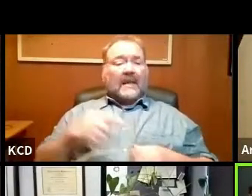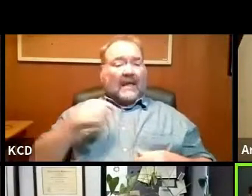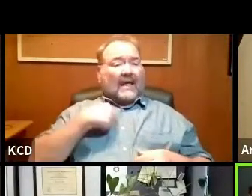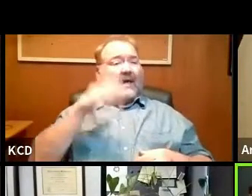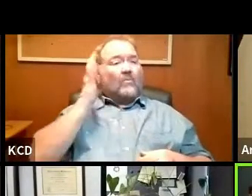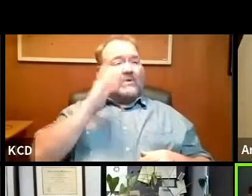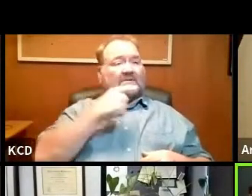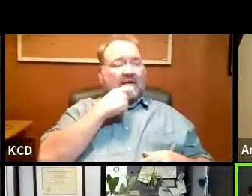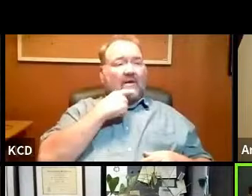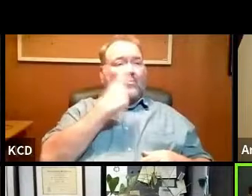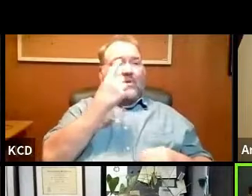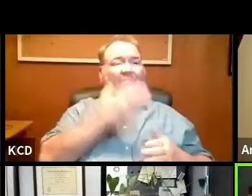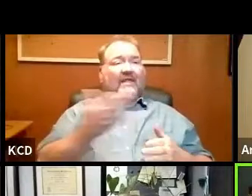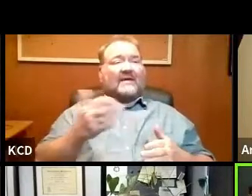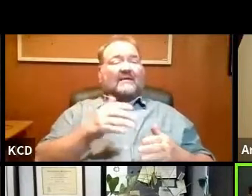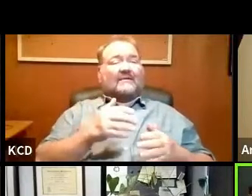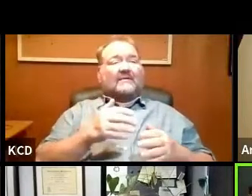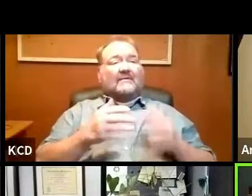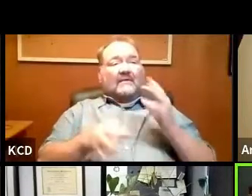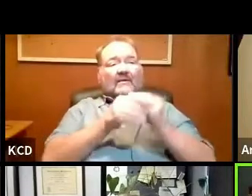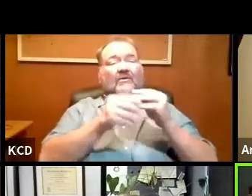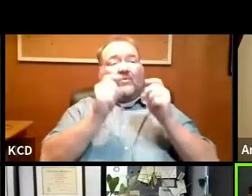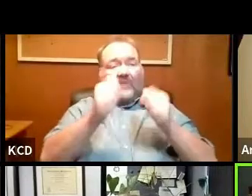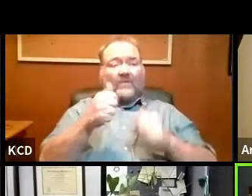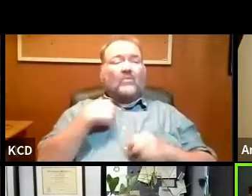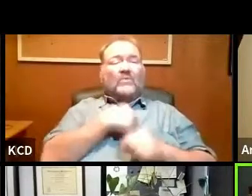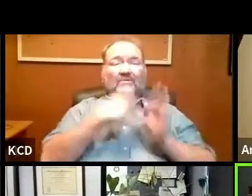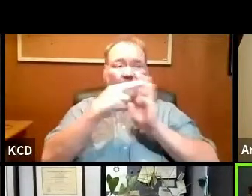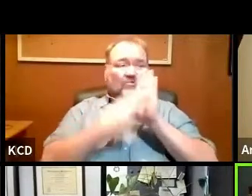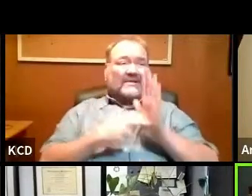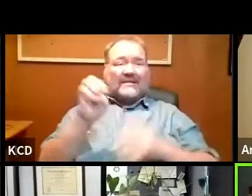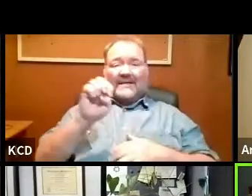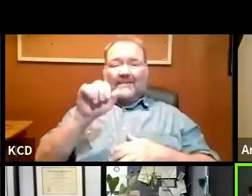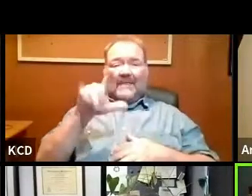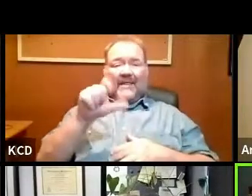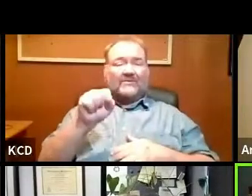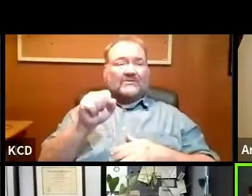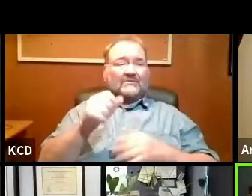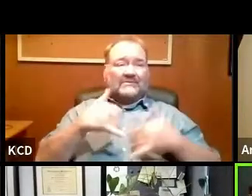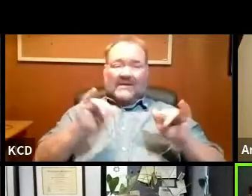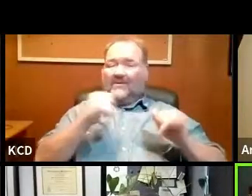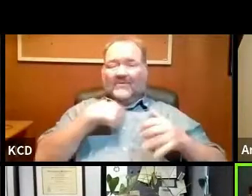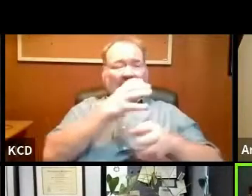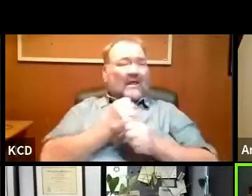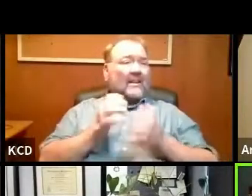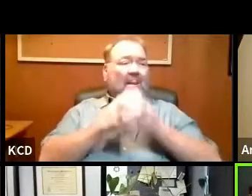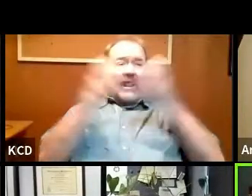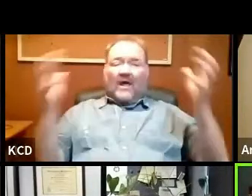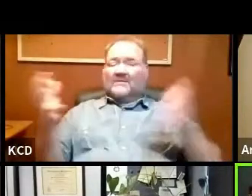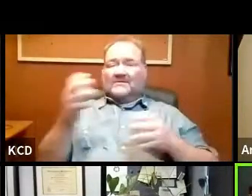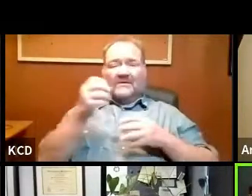I'll say one thing real quickly. We do read the emails still. We get lots of them.